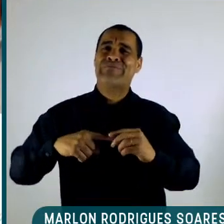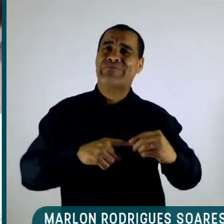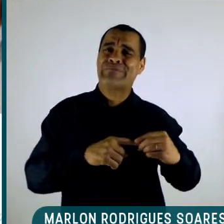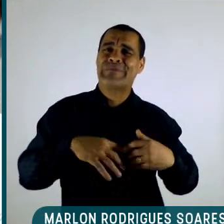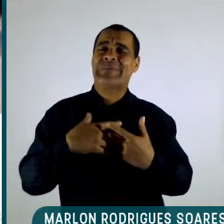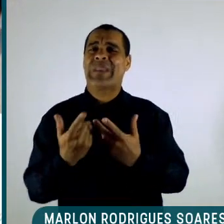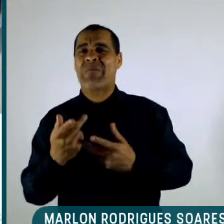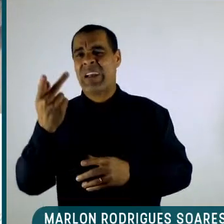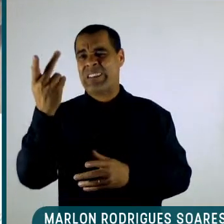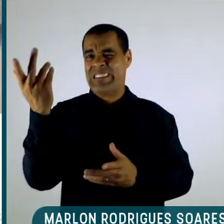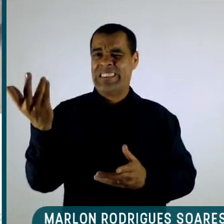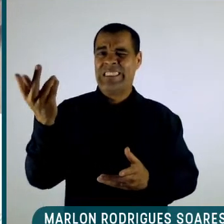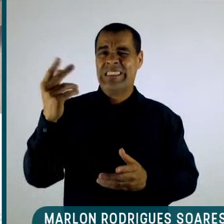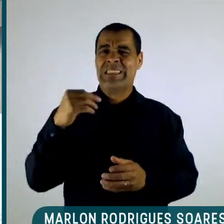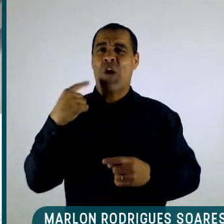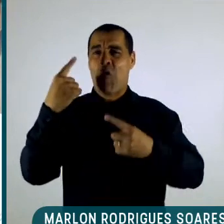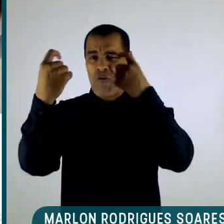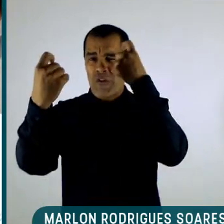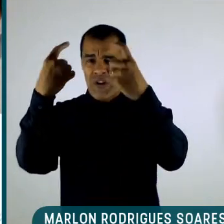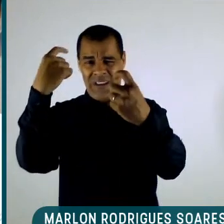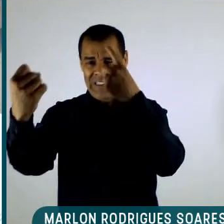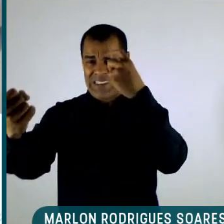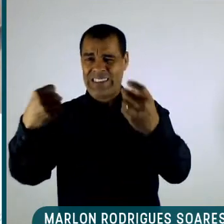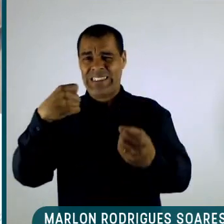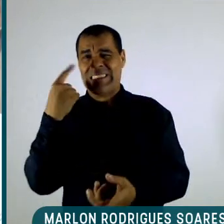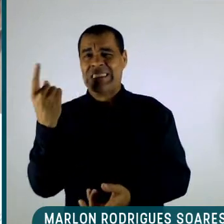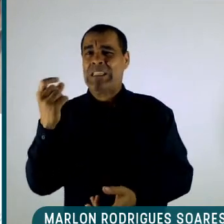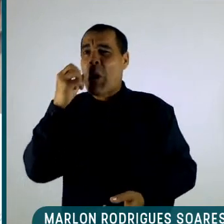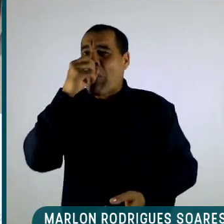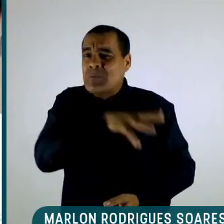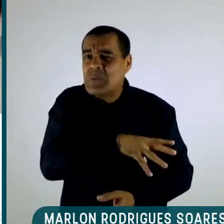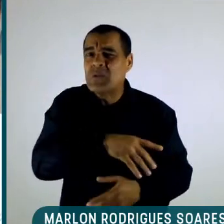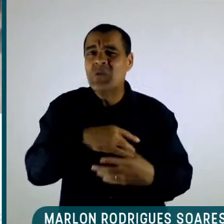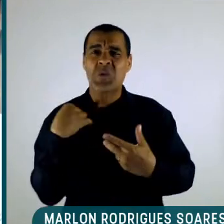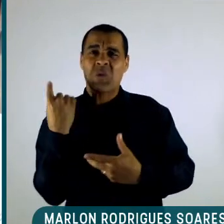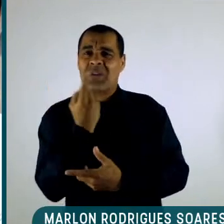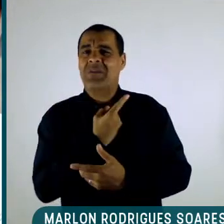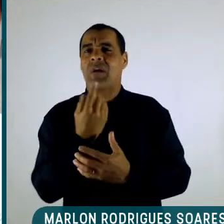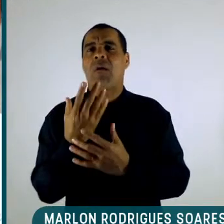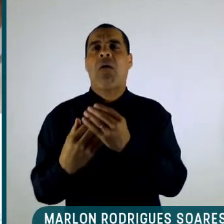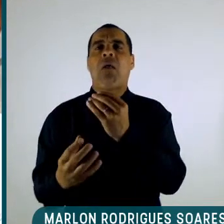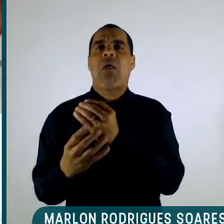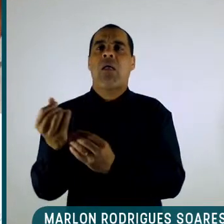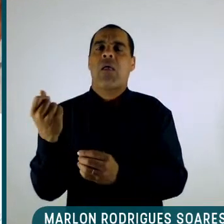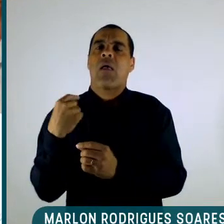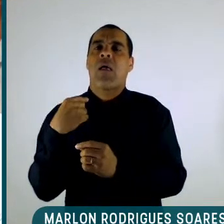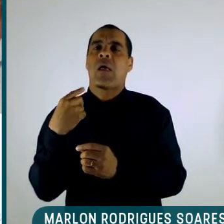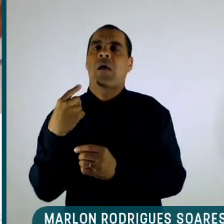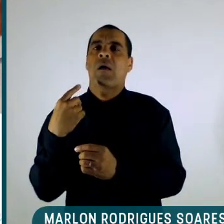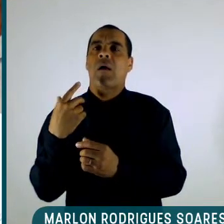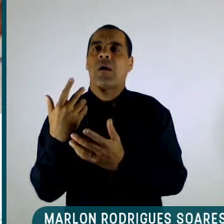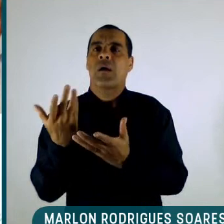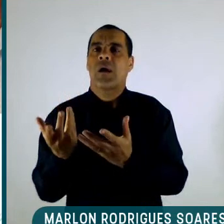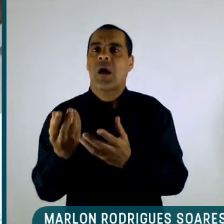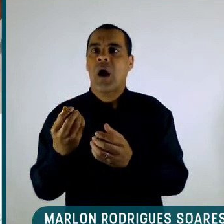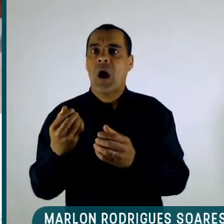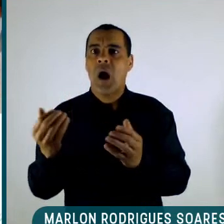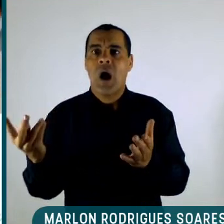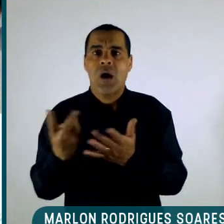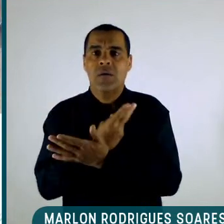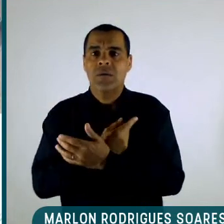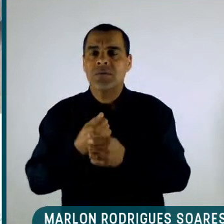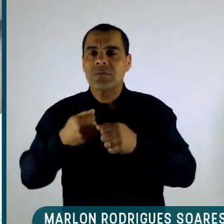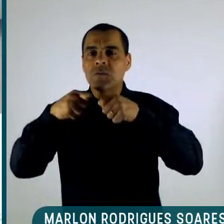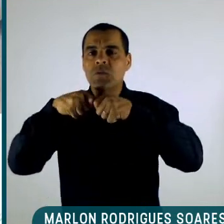and the gate is closed. This huge violence. And we're in the hands of human violence. And then we have